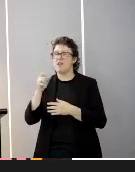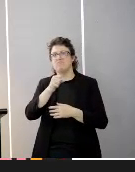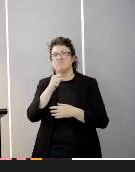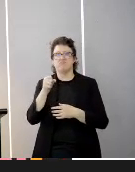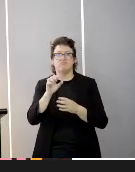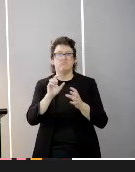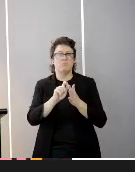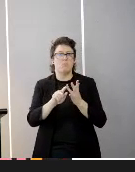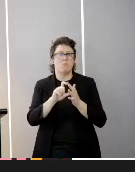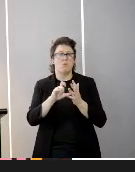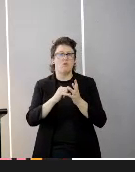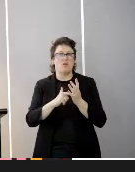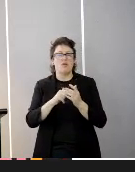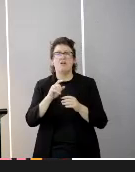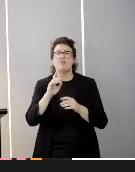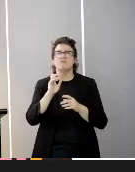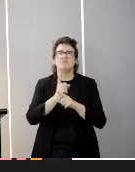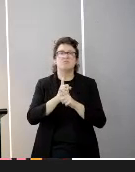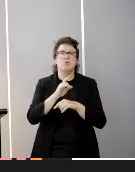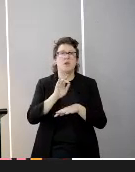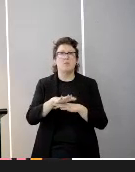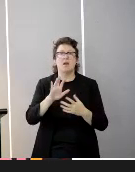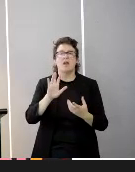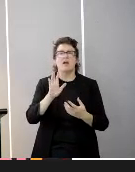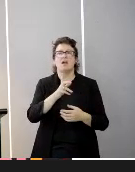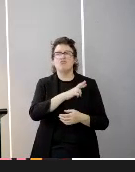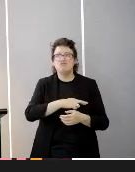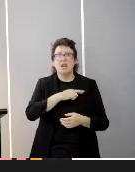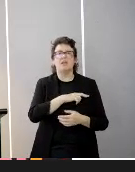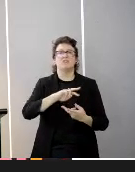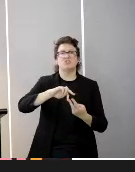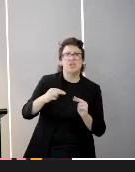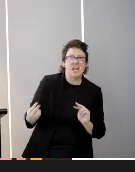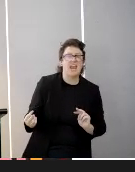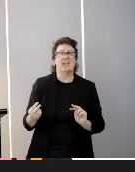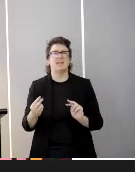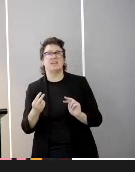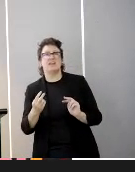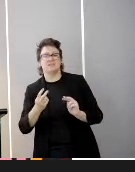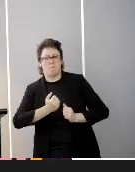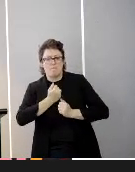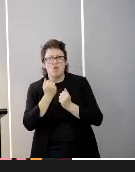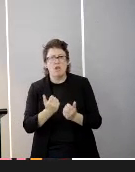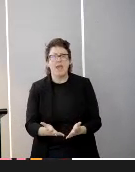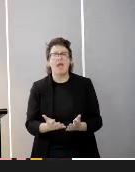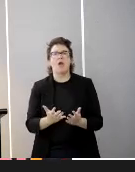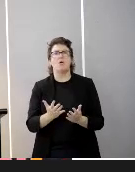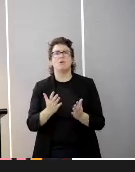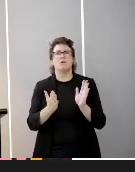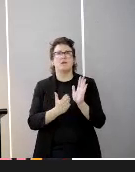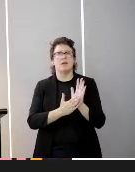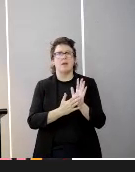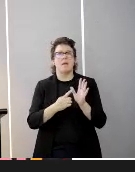whole range of topics: religion, spirituality, what runs in families, genetics, burnout. Malcolm